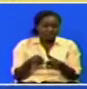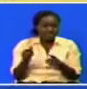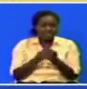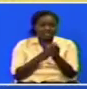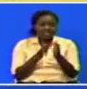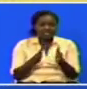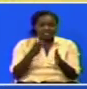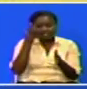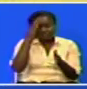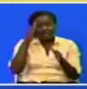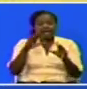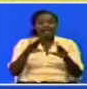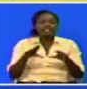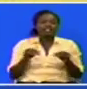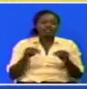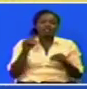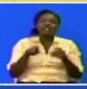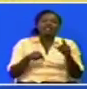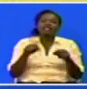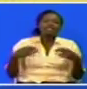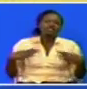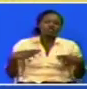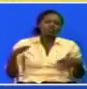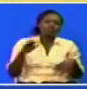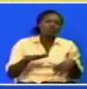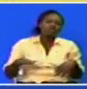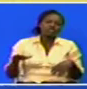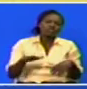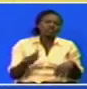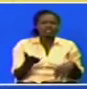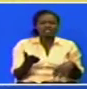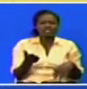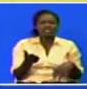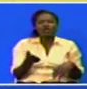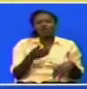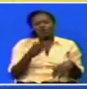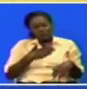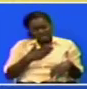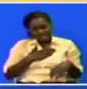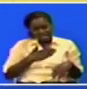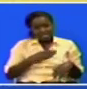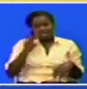also accept that we've been elected by people from this region. This is Wangaland, and Wangaland